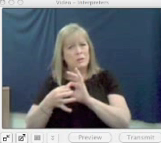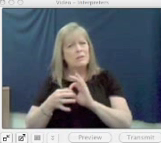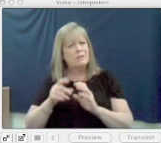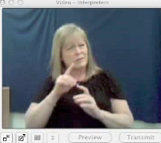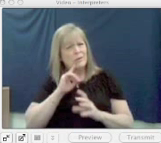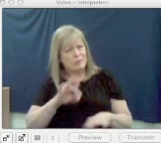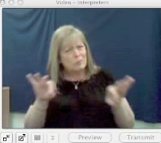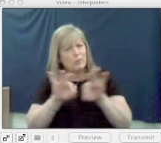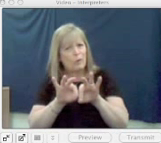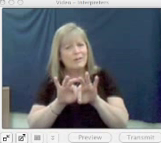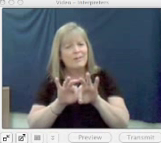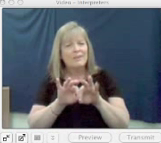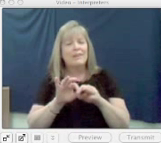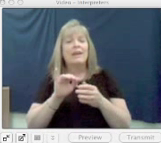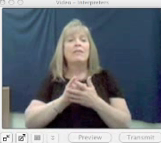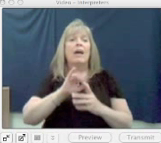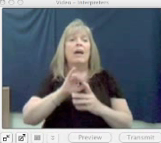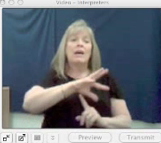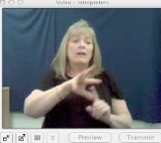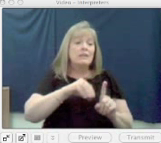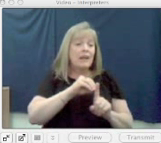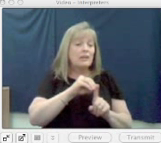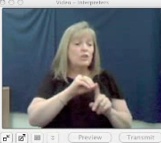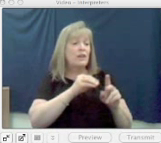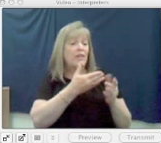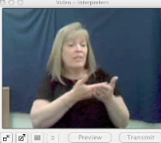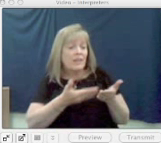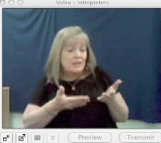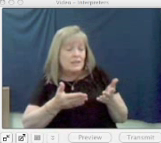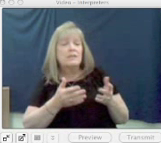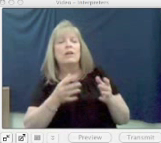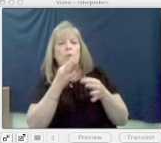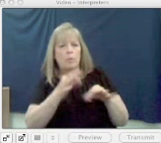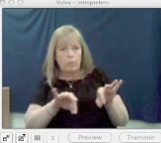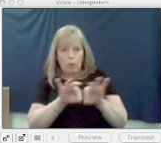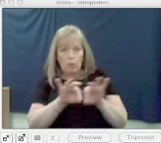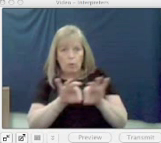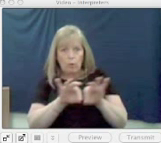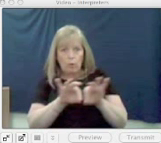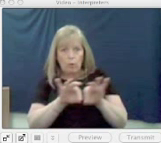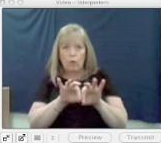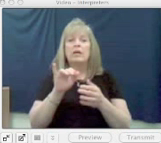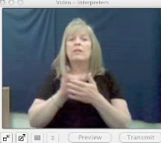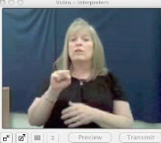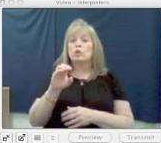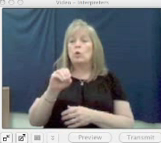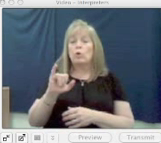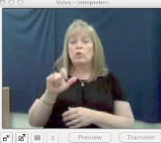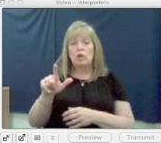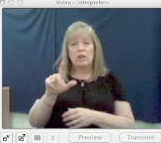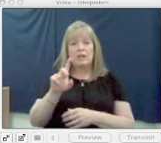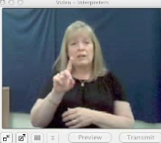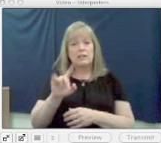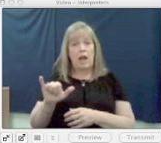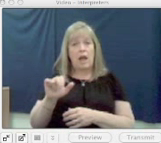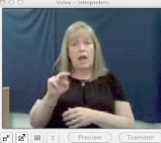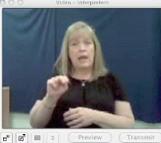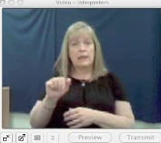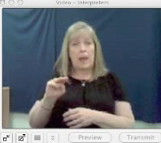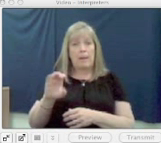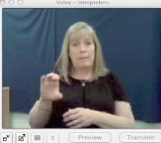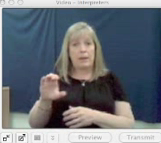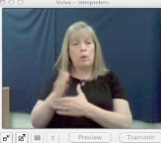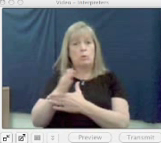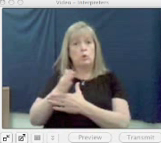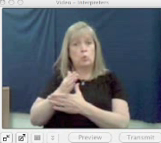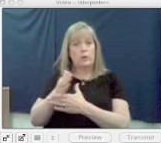that contextual factors matter, that the social dynamics amongst individuals matter,